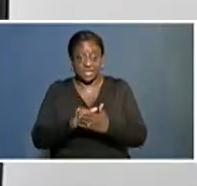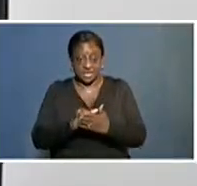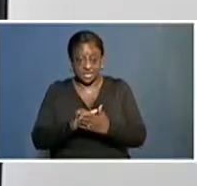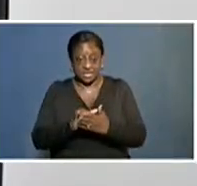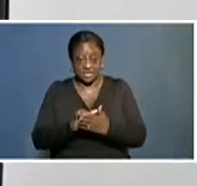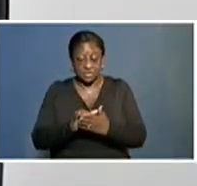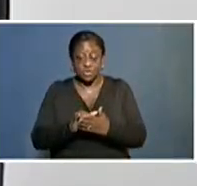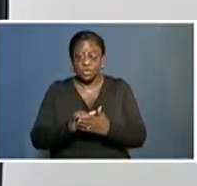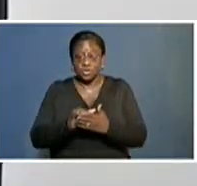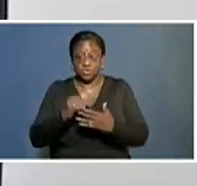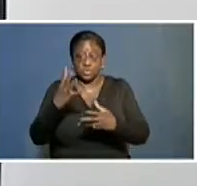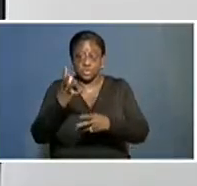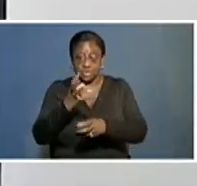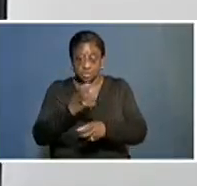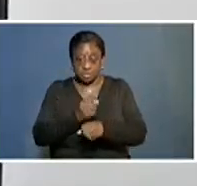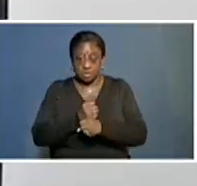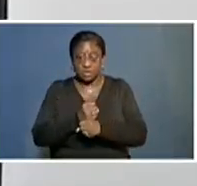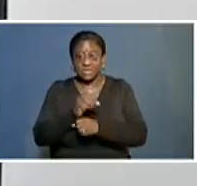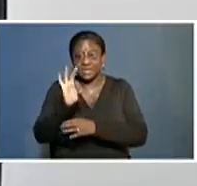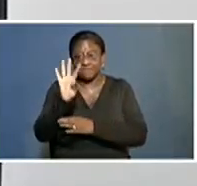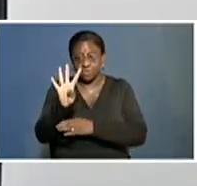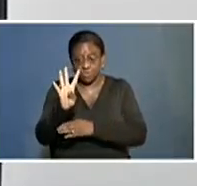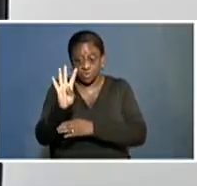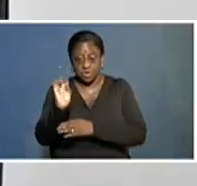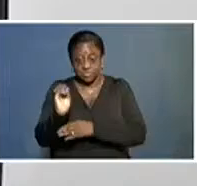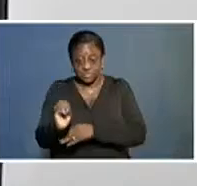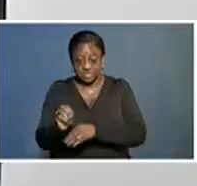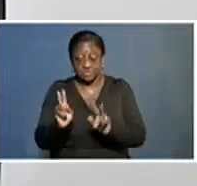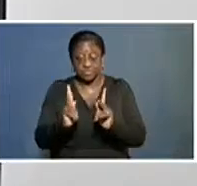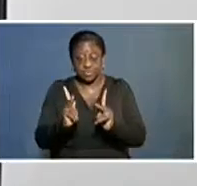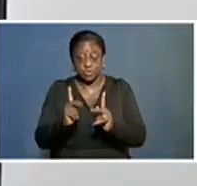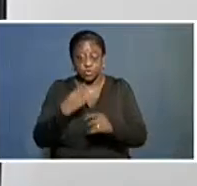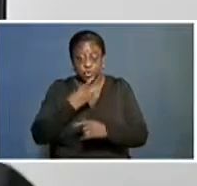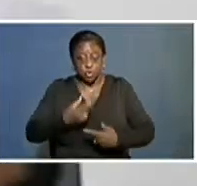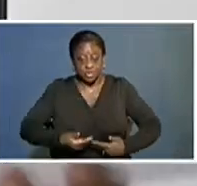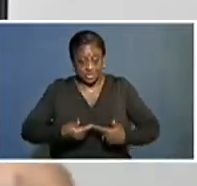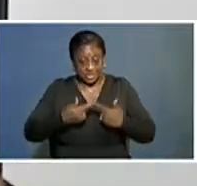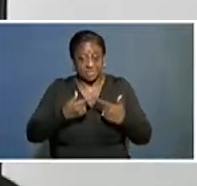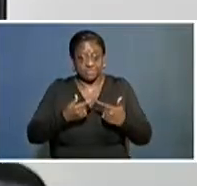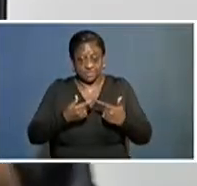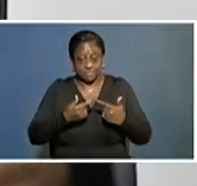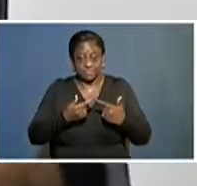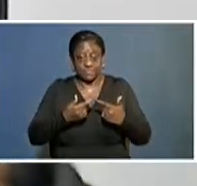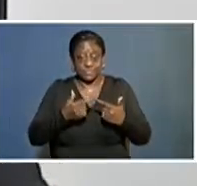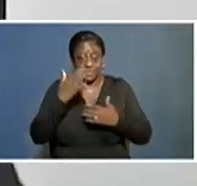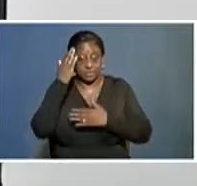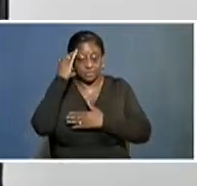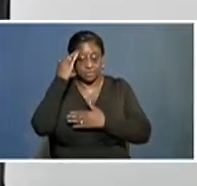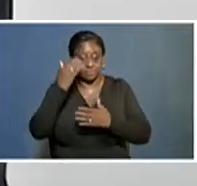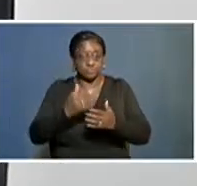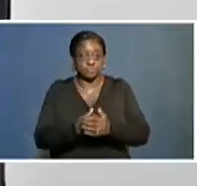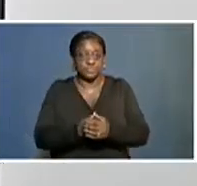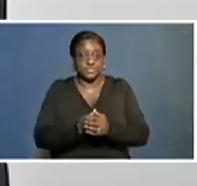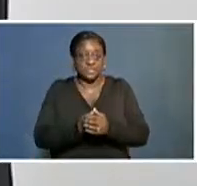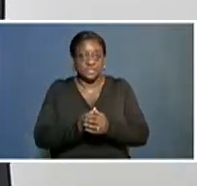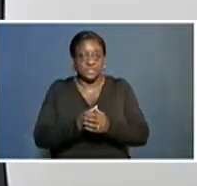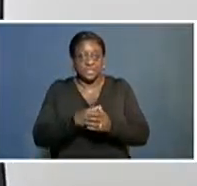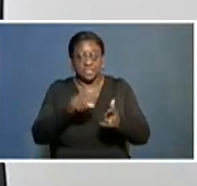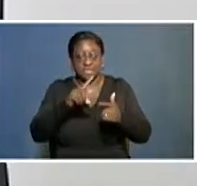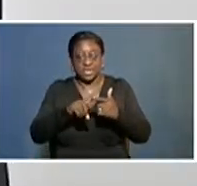diagnosing 94% of persons who are living with HIV in the Bahamas by our estimates. Further to